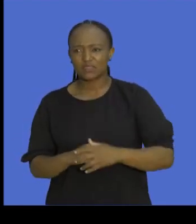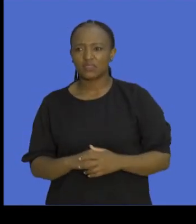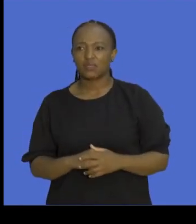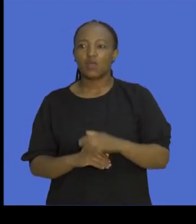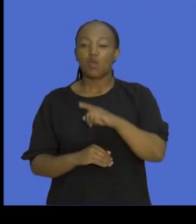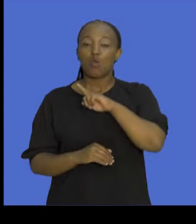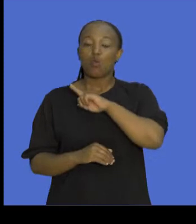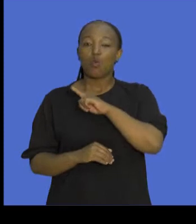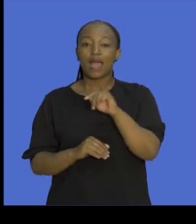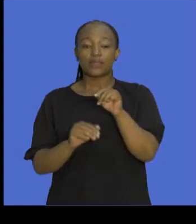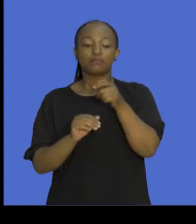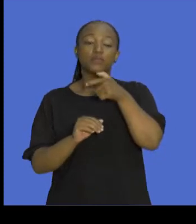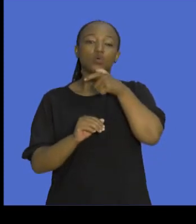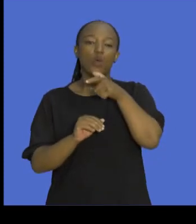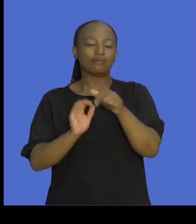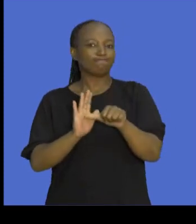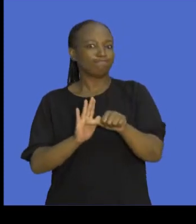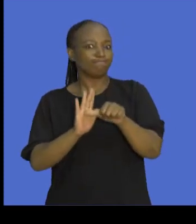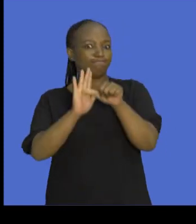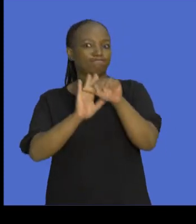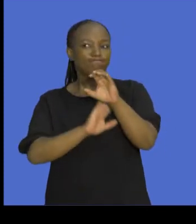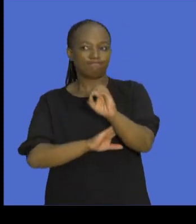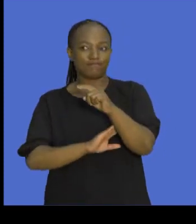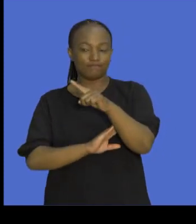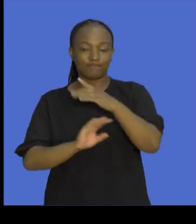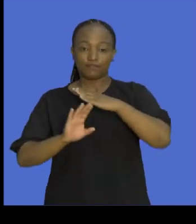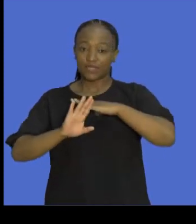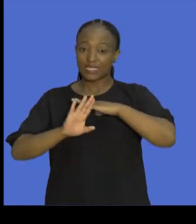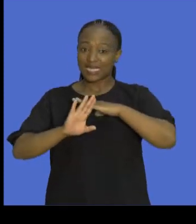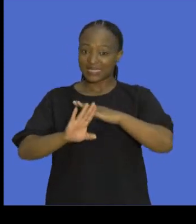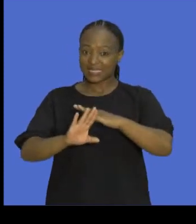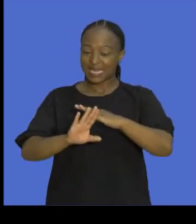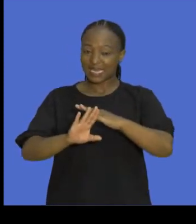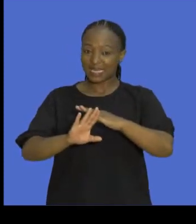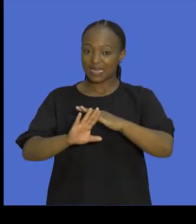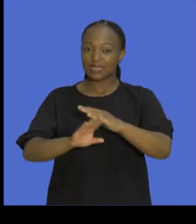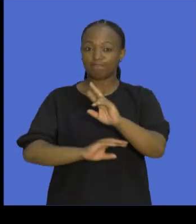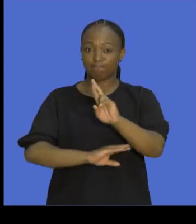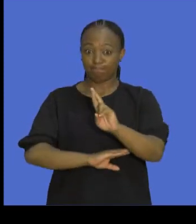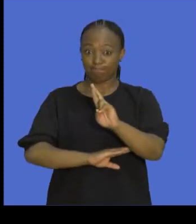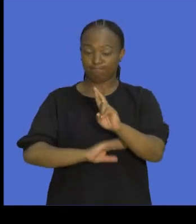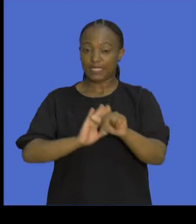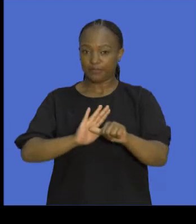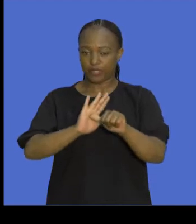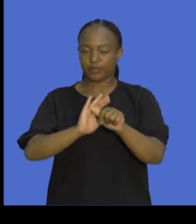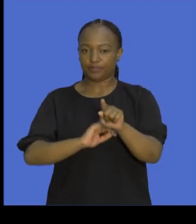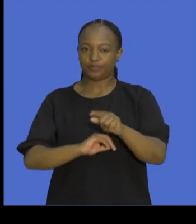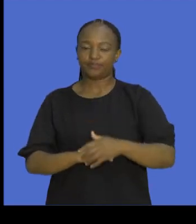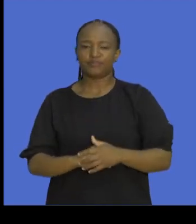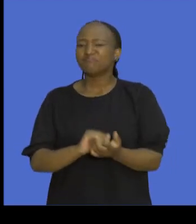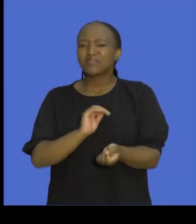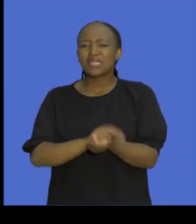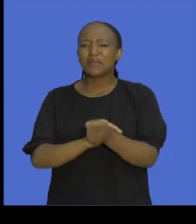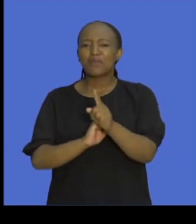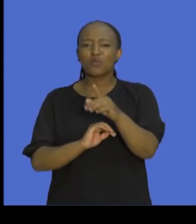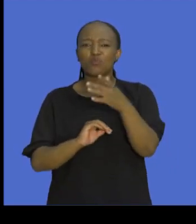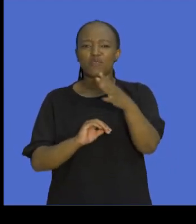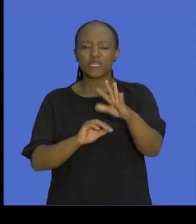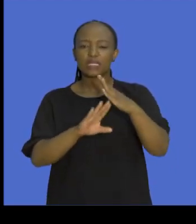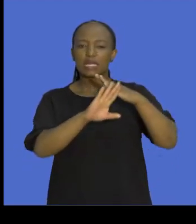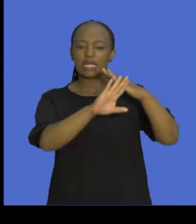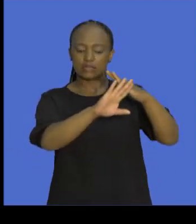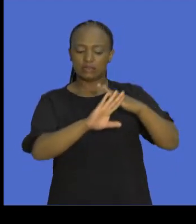what we have underlined, actually, the term that describes that is actually resistance, okay? So what has happened